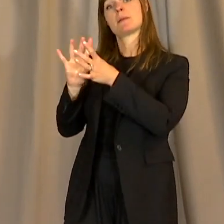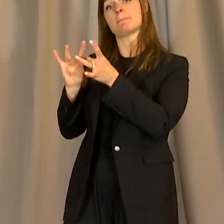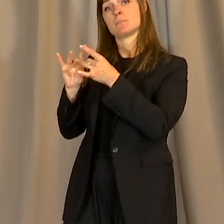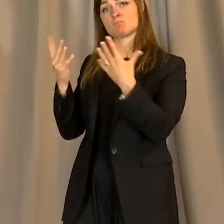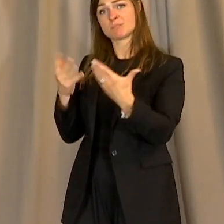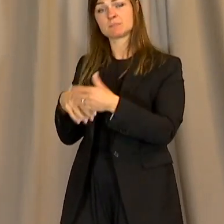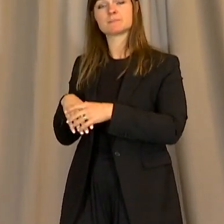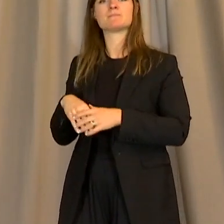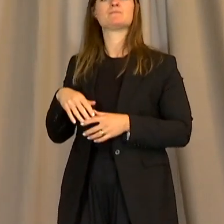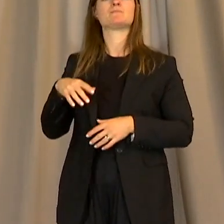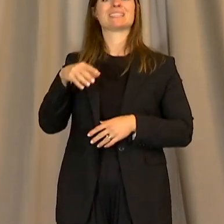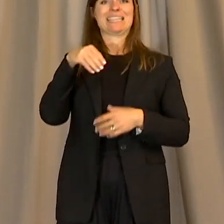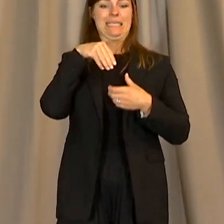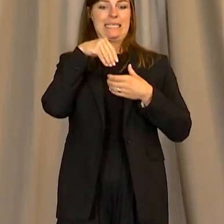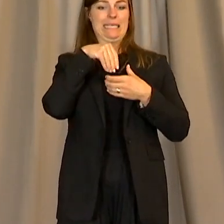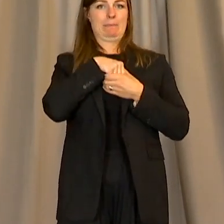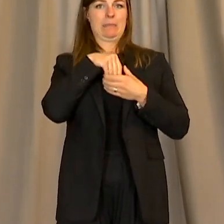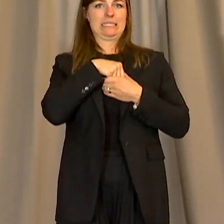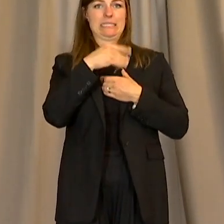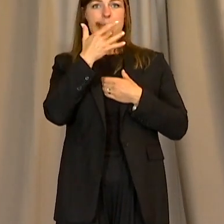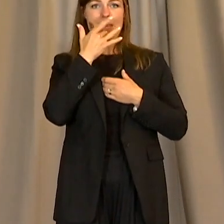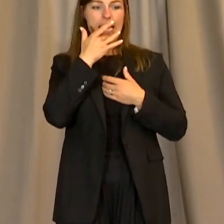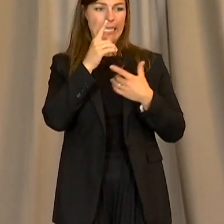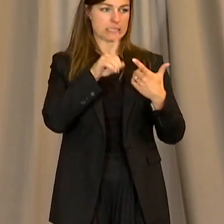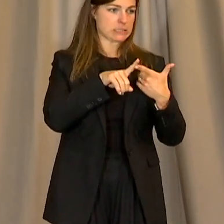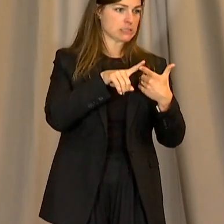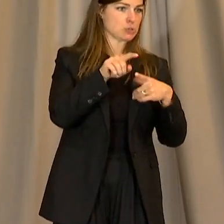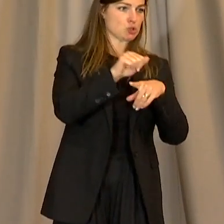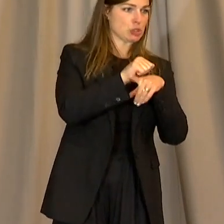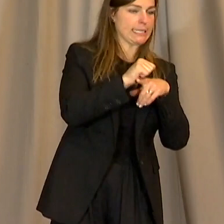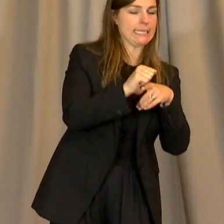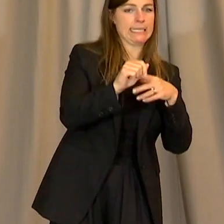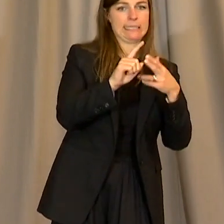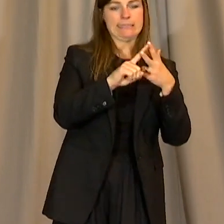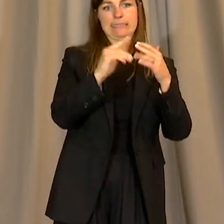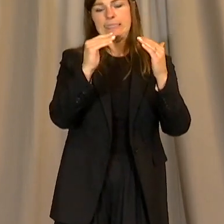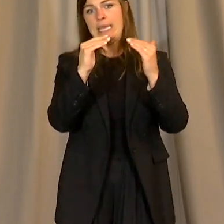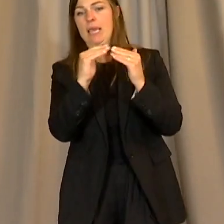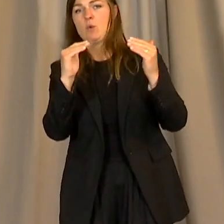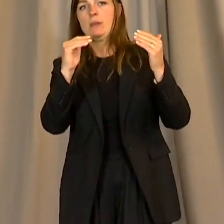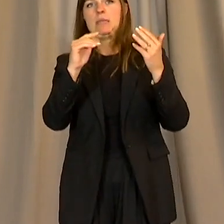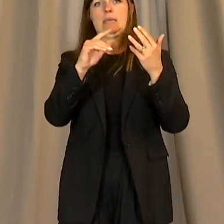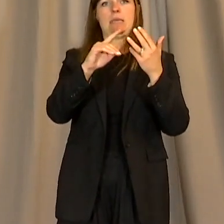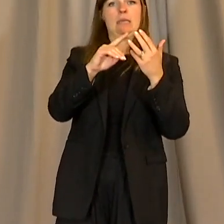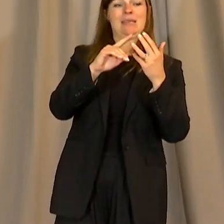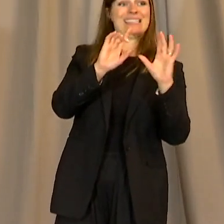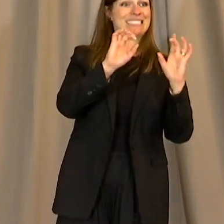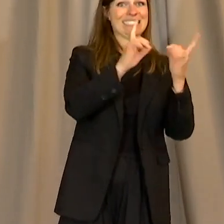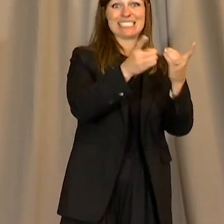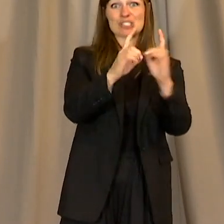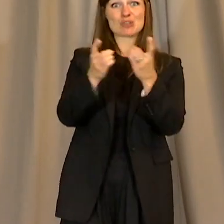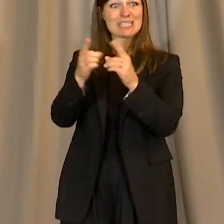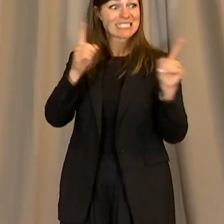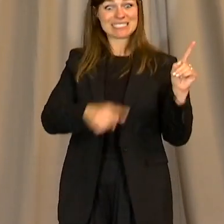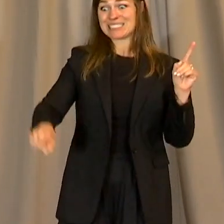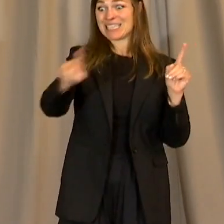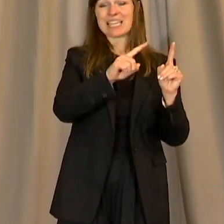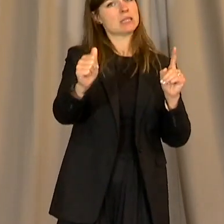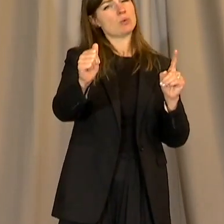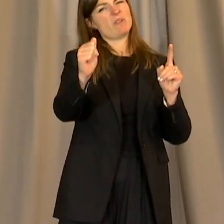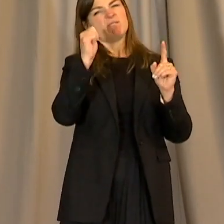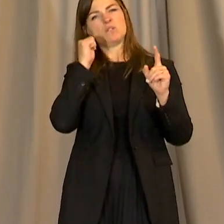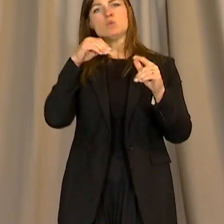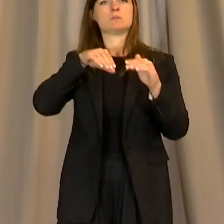about implicit bias, trainings, talking about equity. Districts won't even step into this